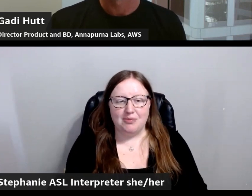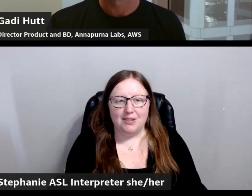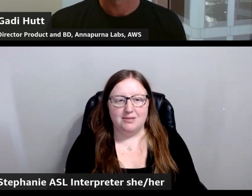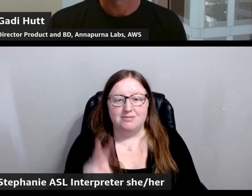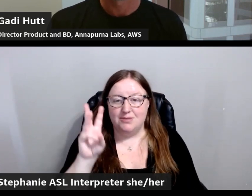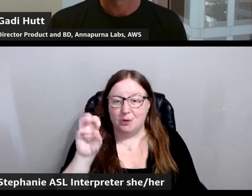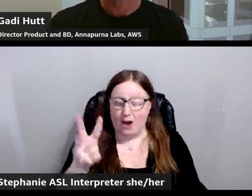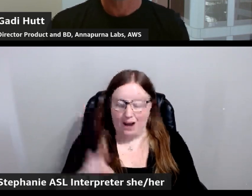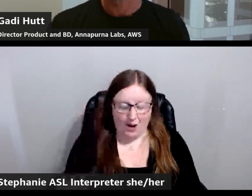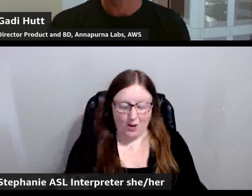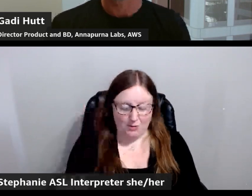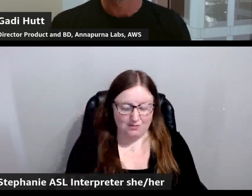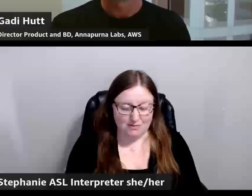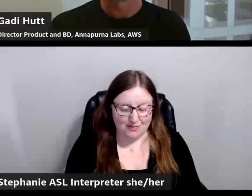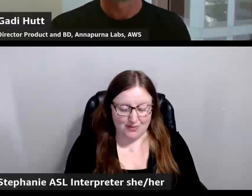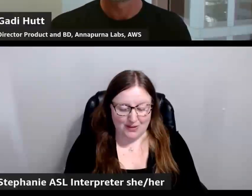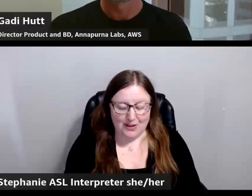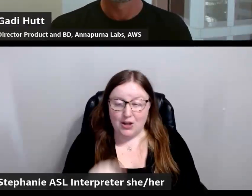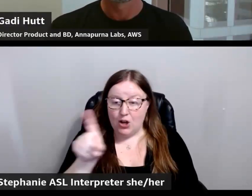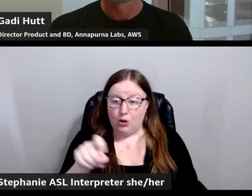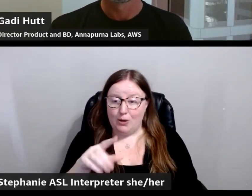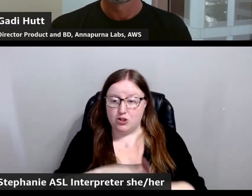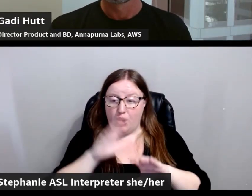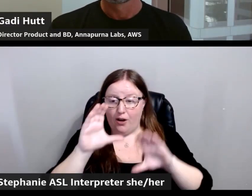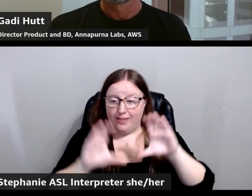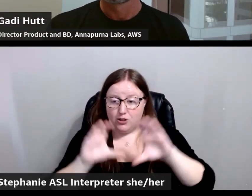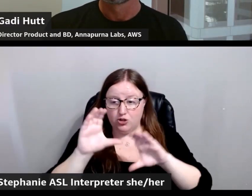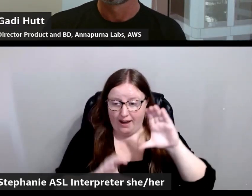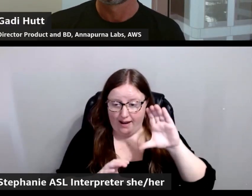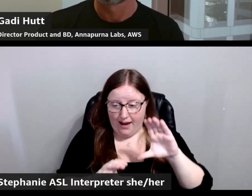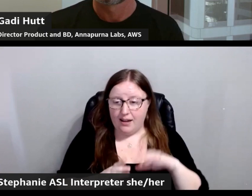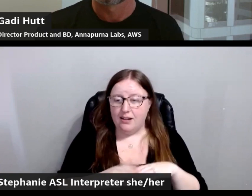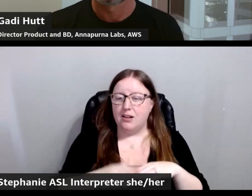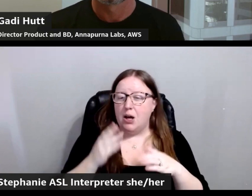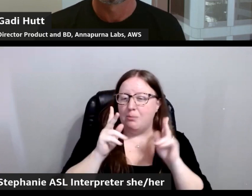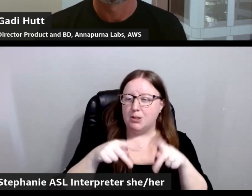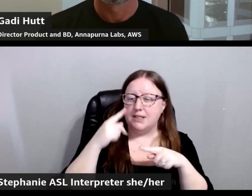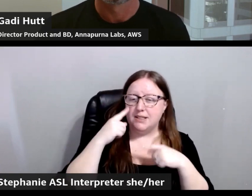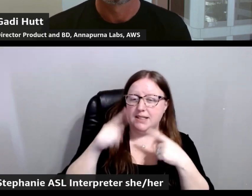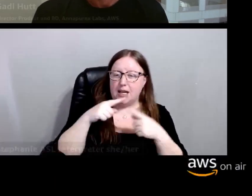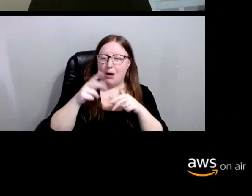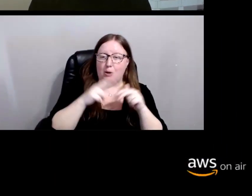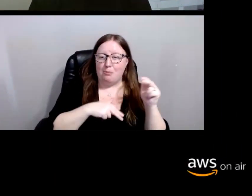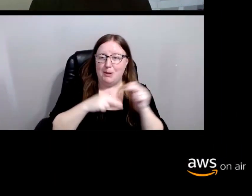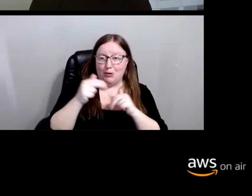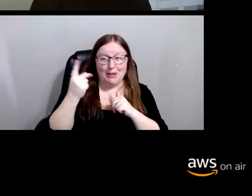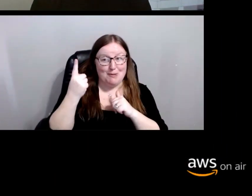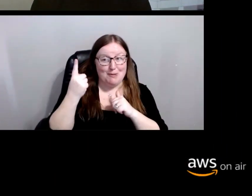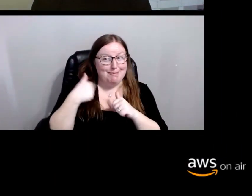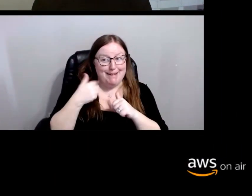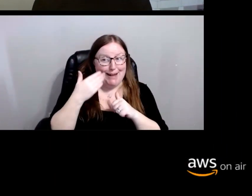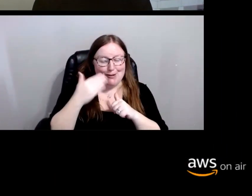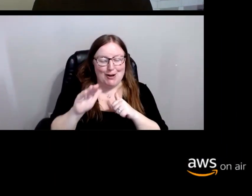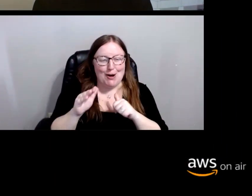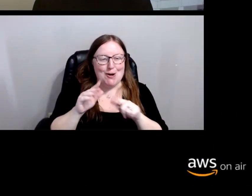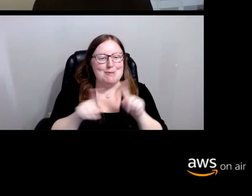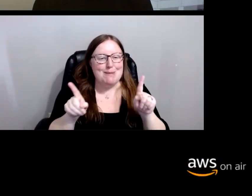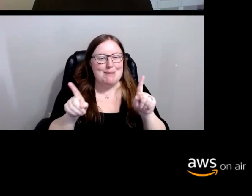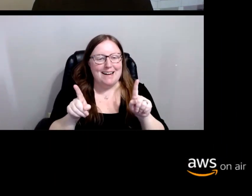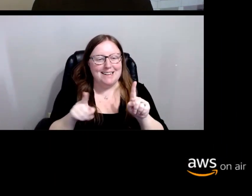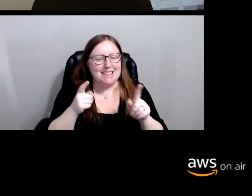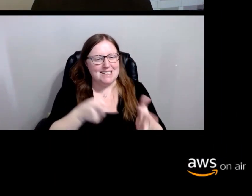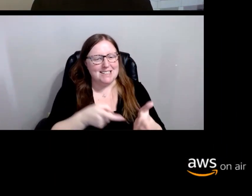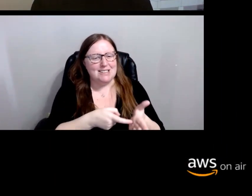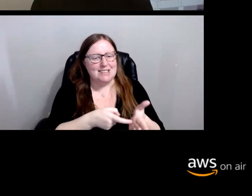great question came in on chat. Actually, I'm guessing that somebody is thinking about building one of these, but does it require a